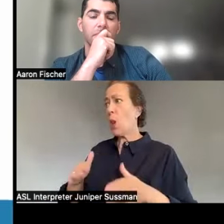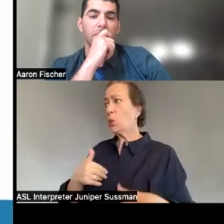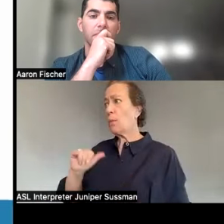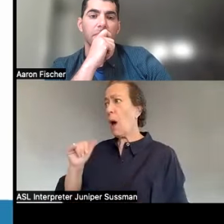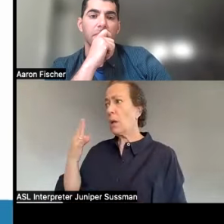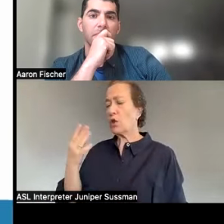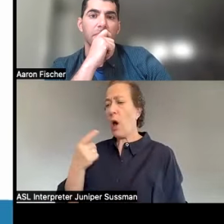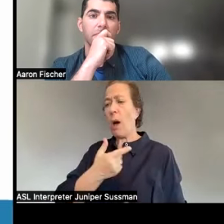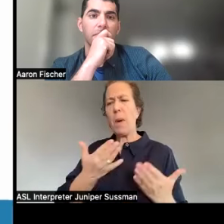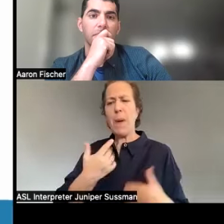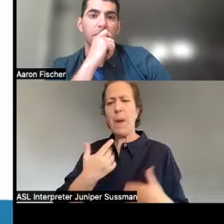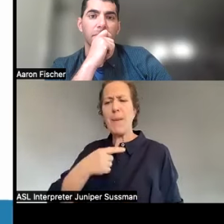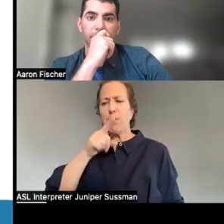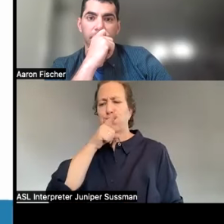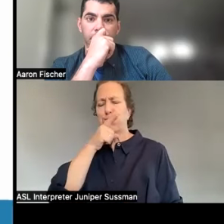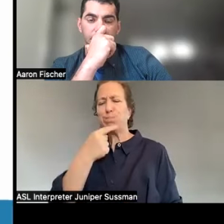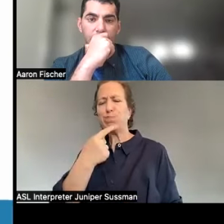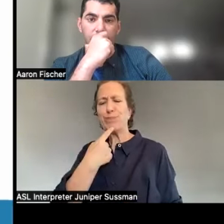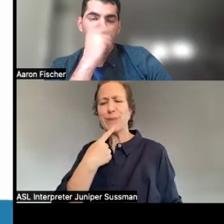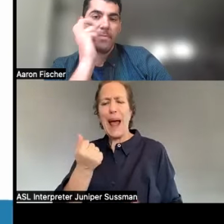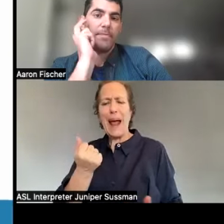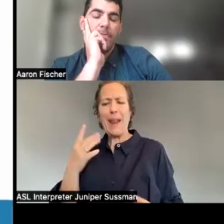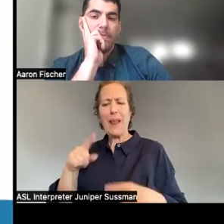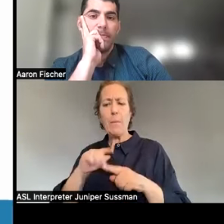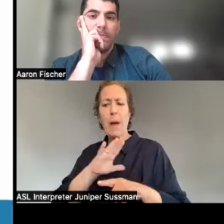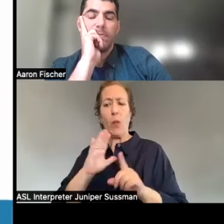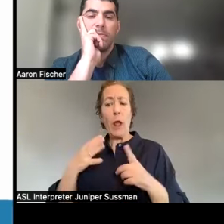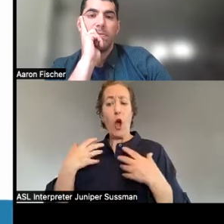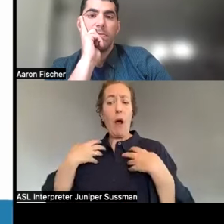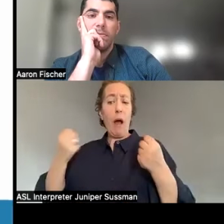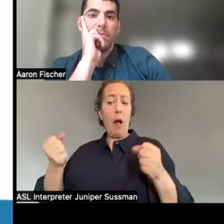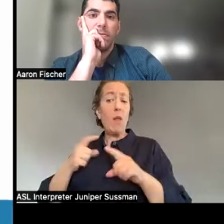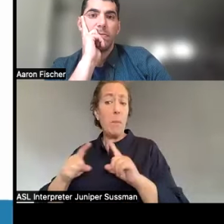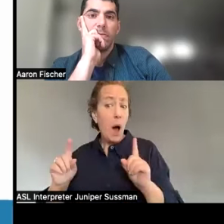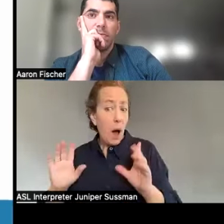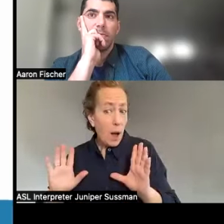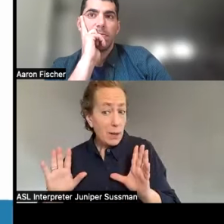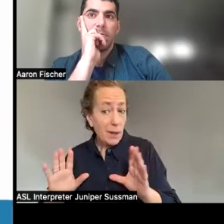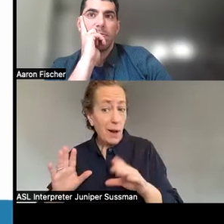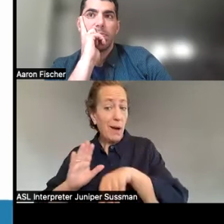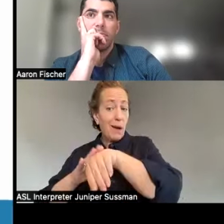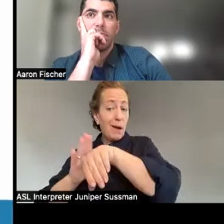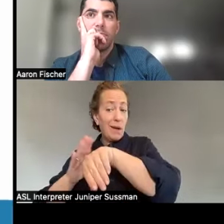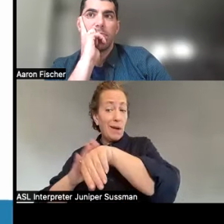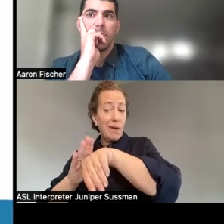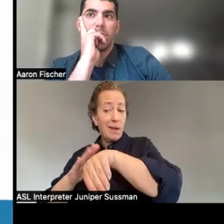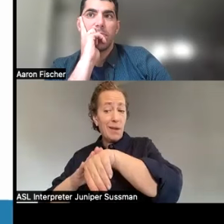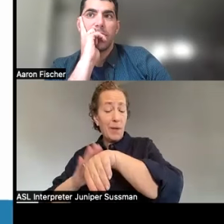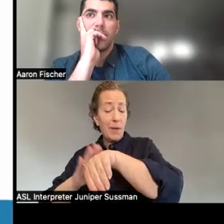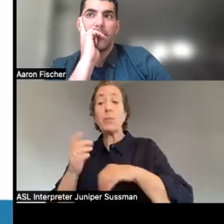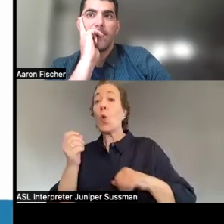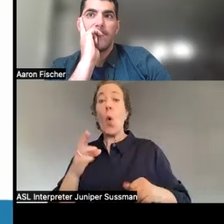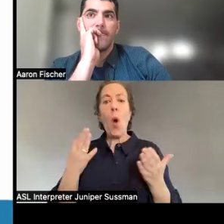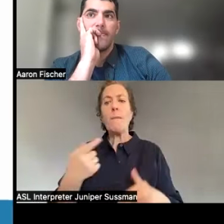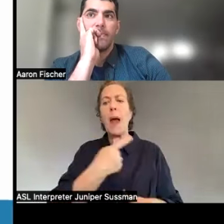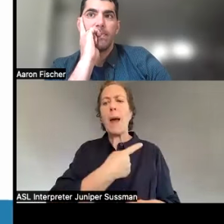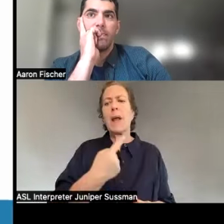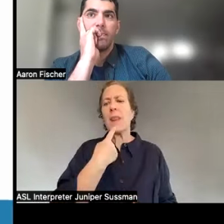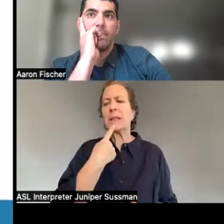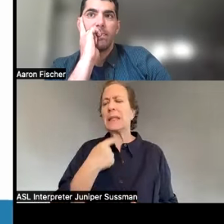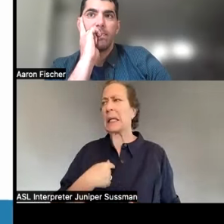directly related to their visit or their health needs. Also listen that they might be worried their boss finds out they have diabetes,